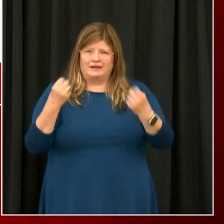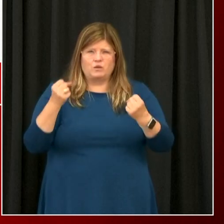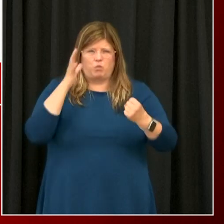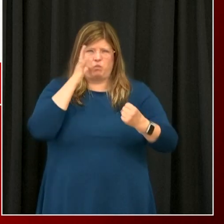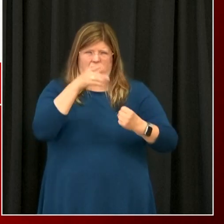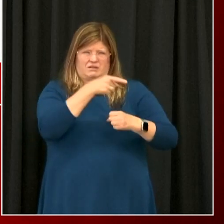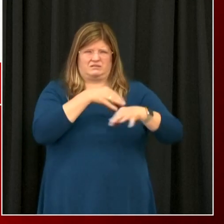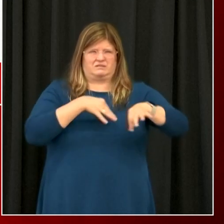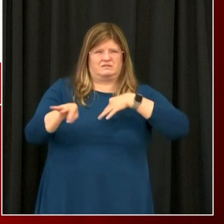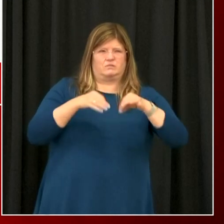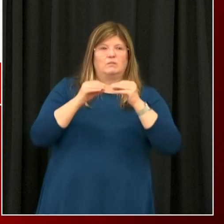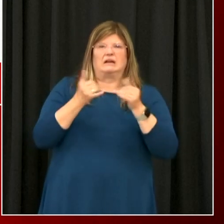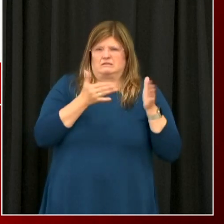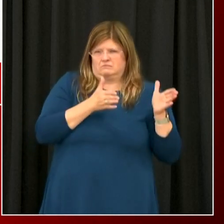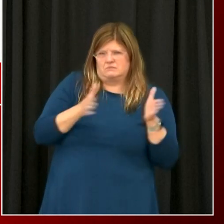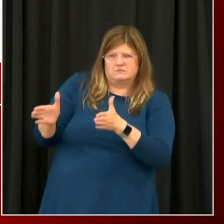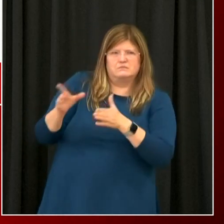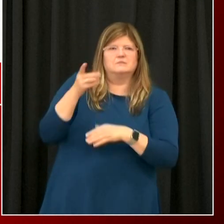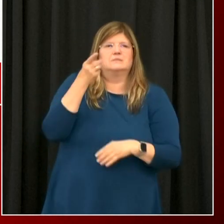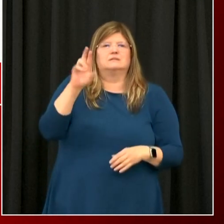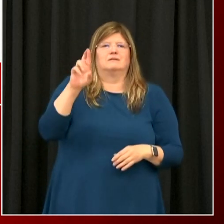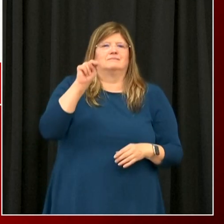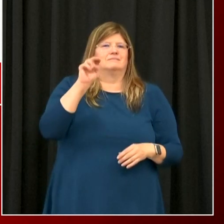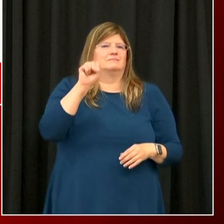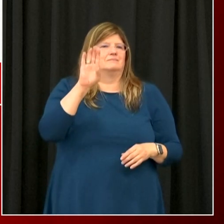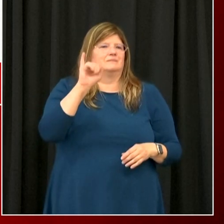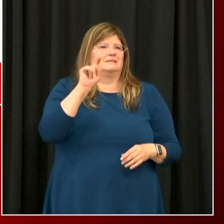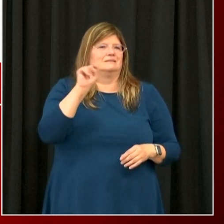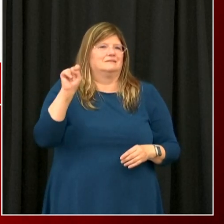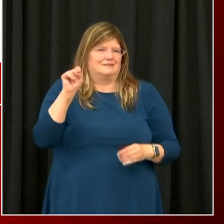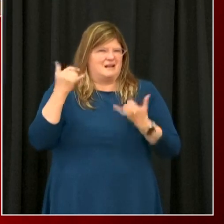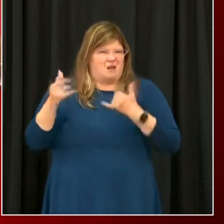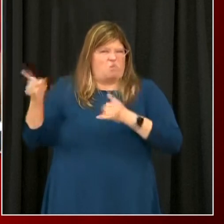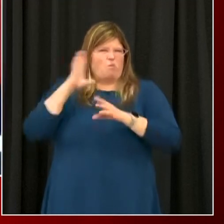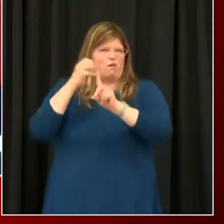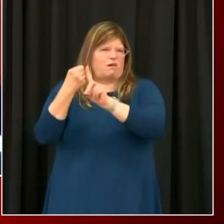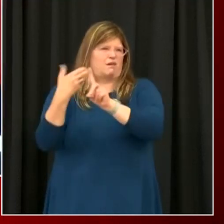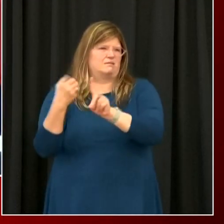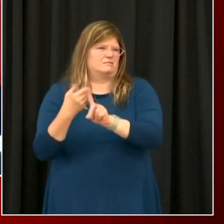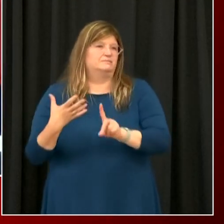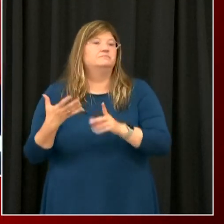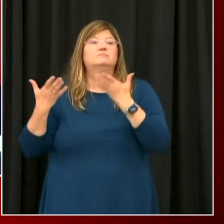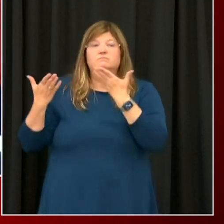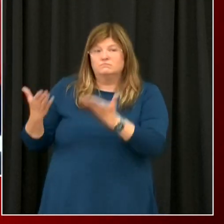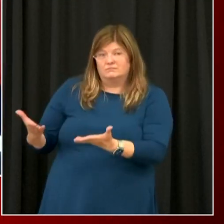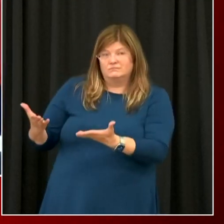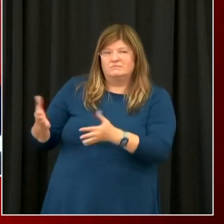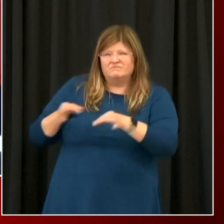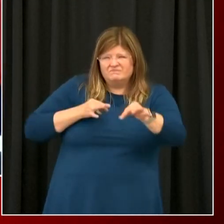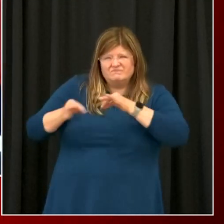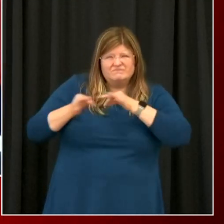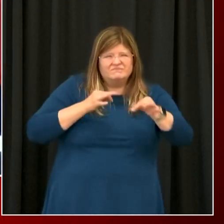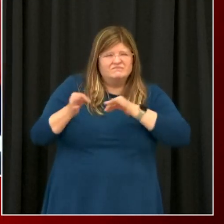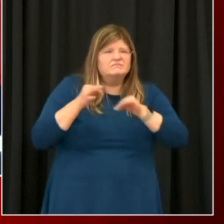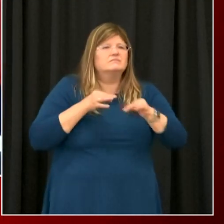Dr. Nesbitt, if I could ask you to walk through slide 3.